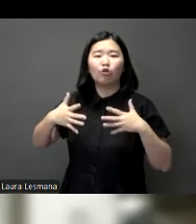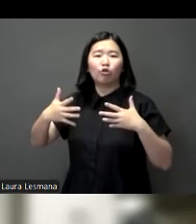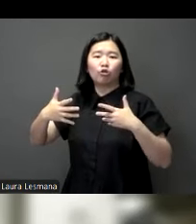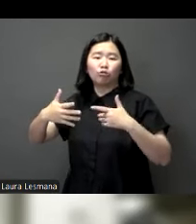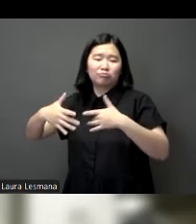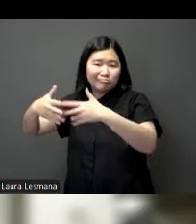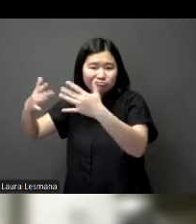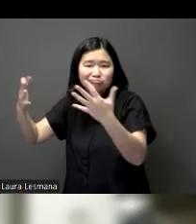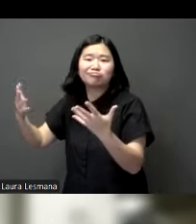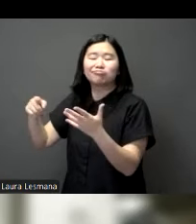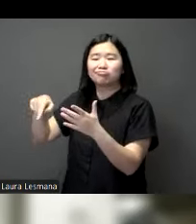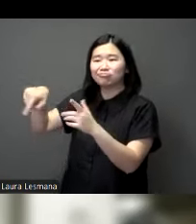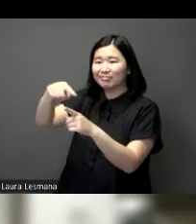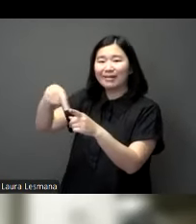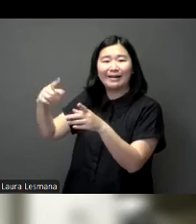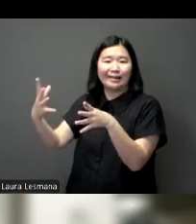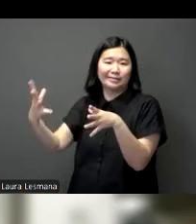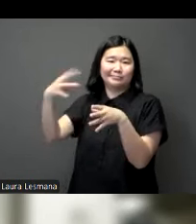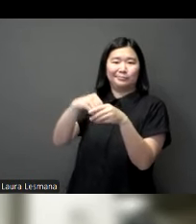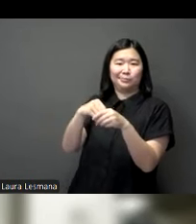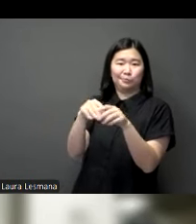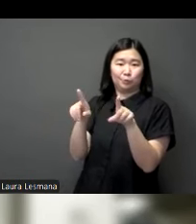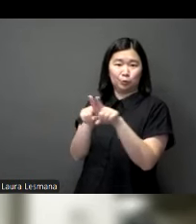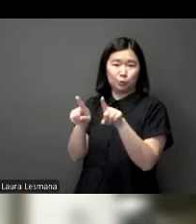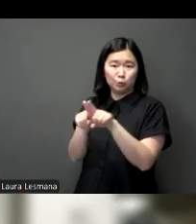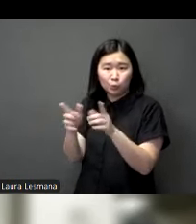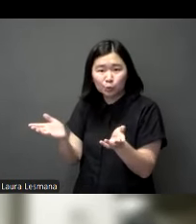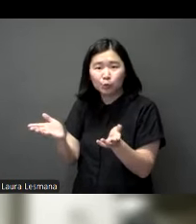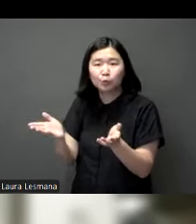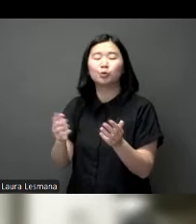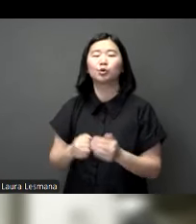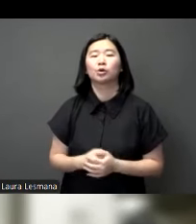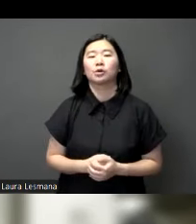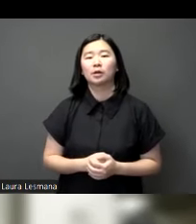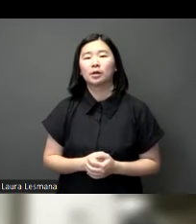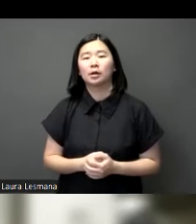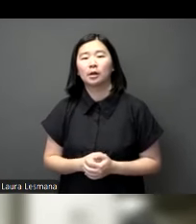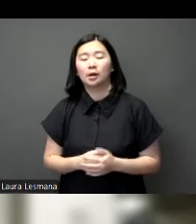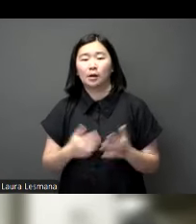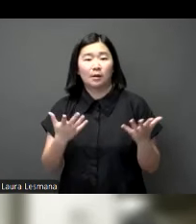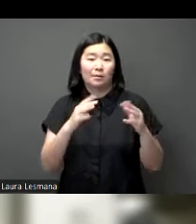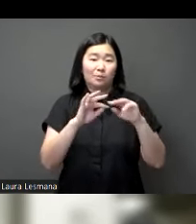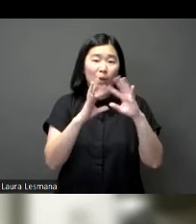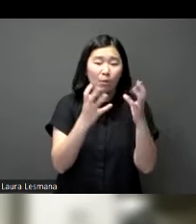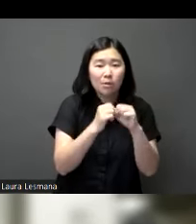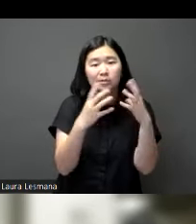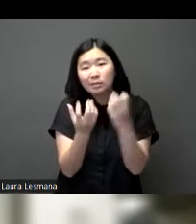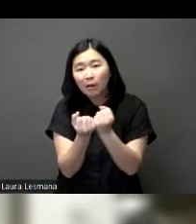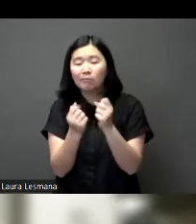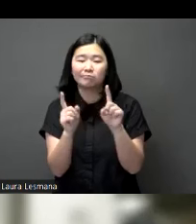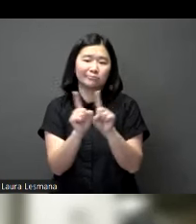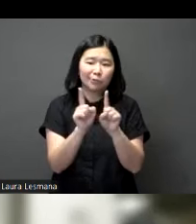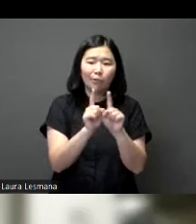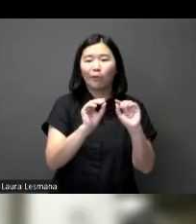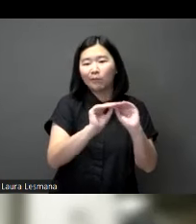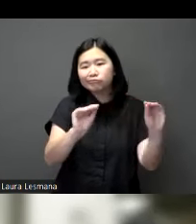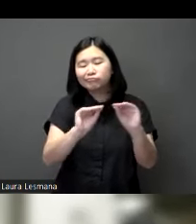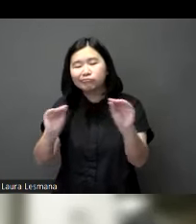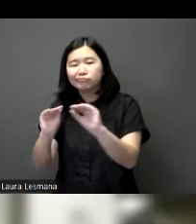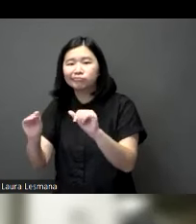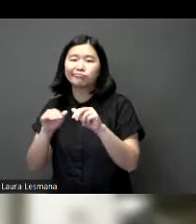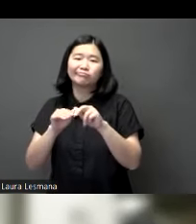the decision was which of the 2 programs were we going to work: breast cancer or the ones that